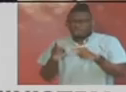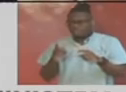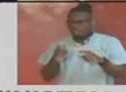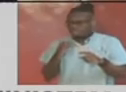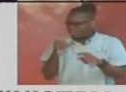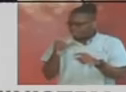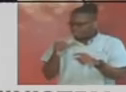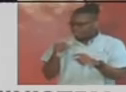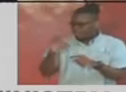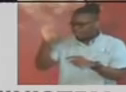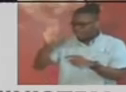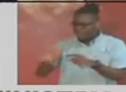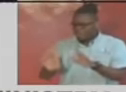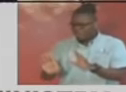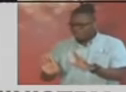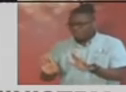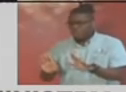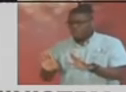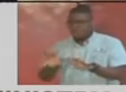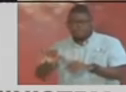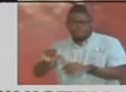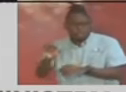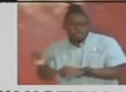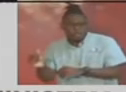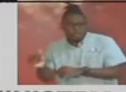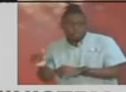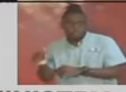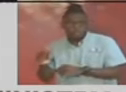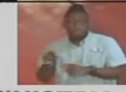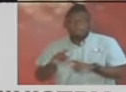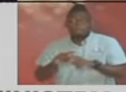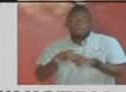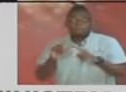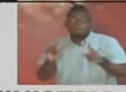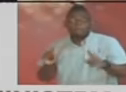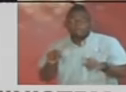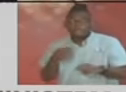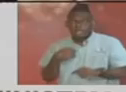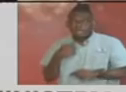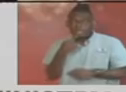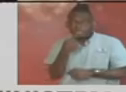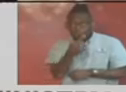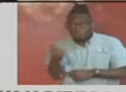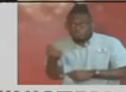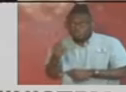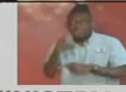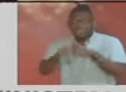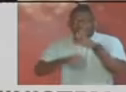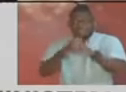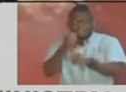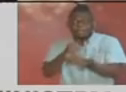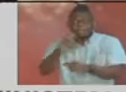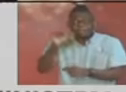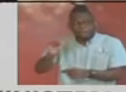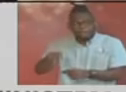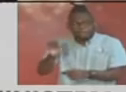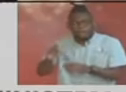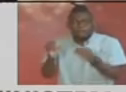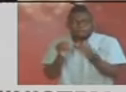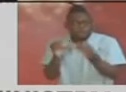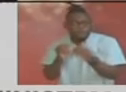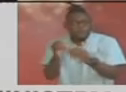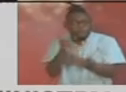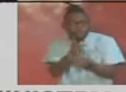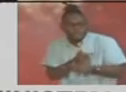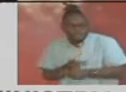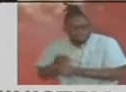But what the message with the variants here is that, we have to be more vigilant. Once there